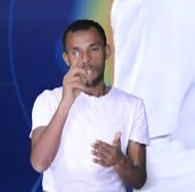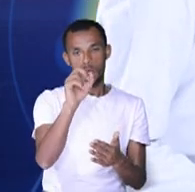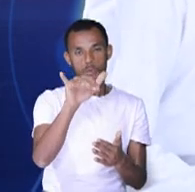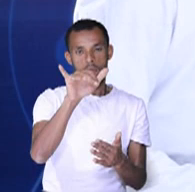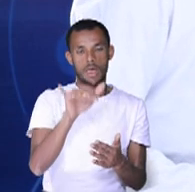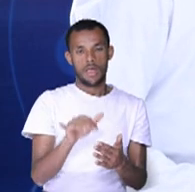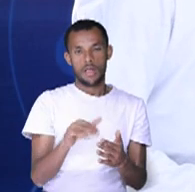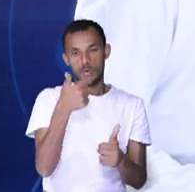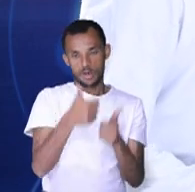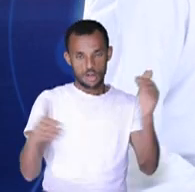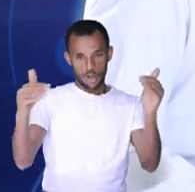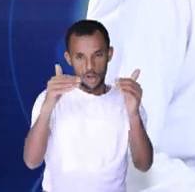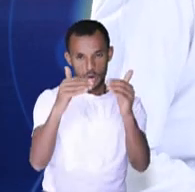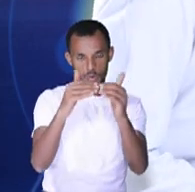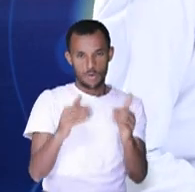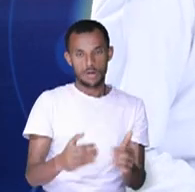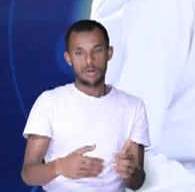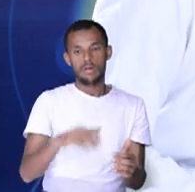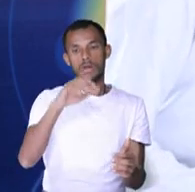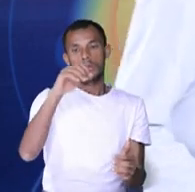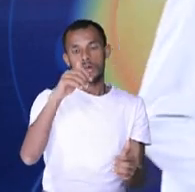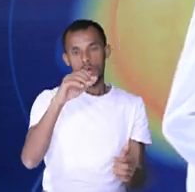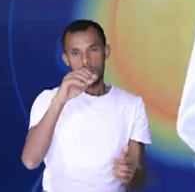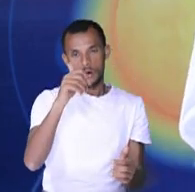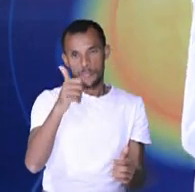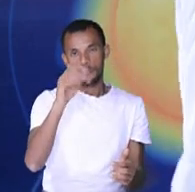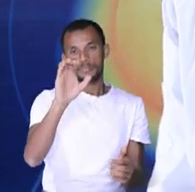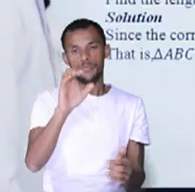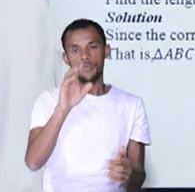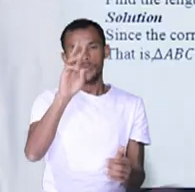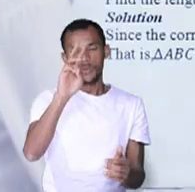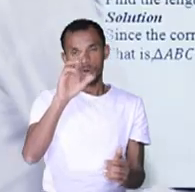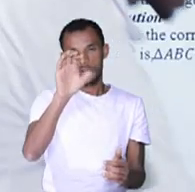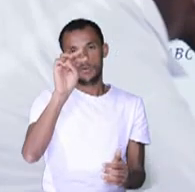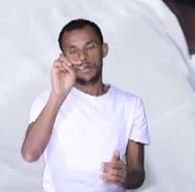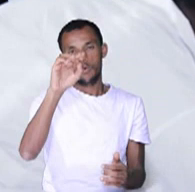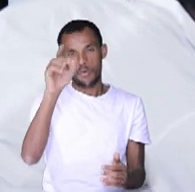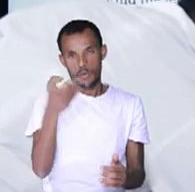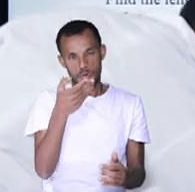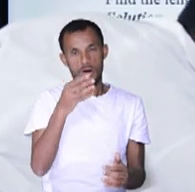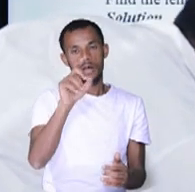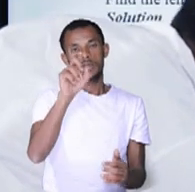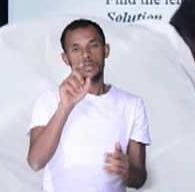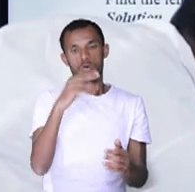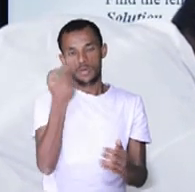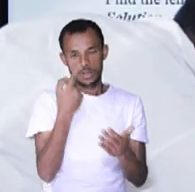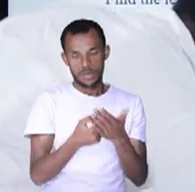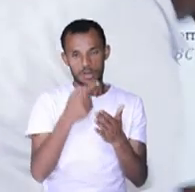Y, which equals to, that's AC 6 centimeter over X. So using this, the first